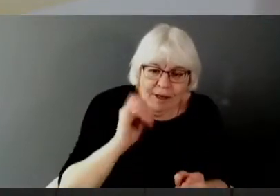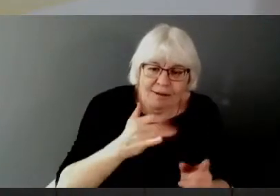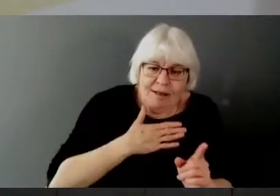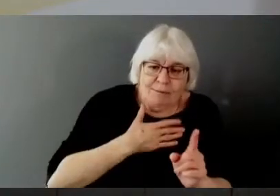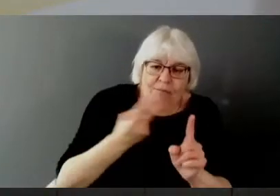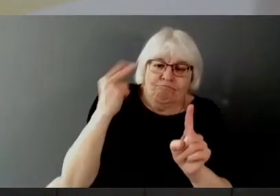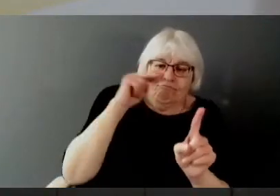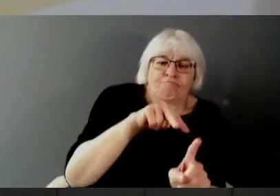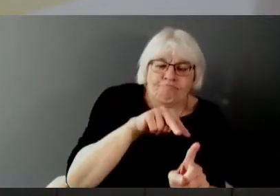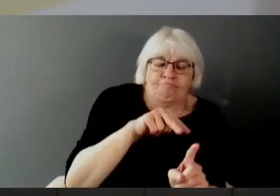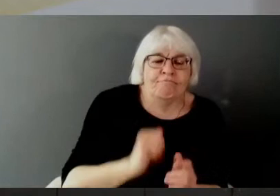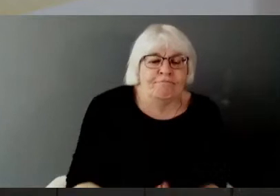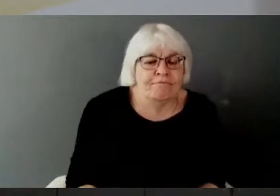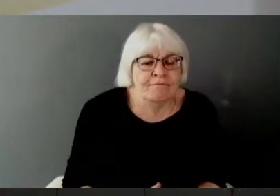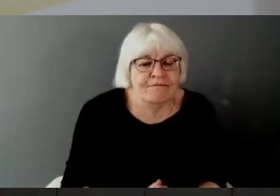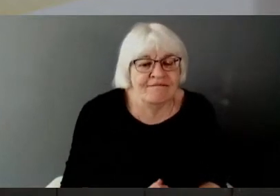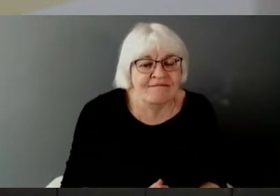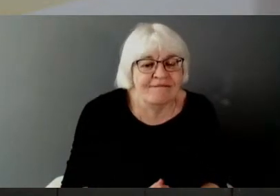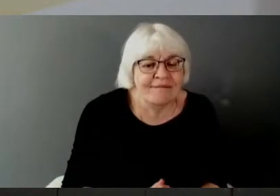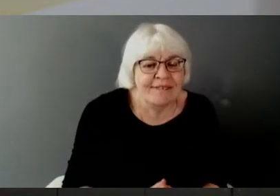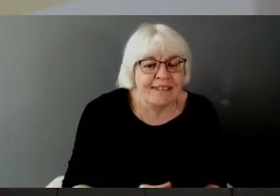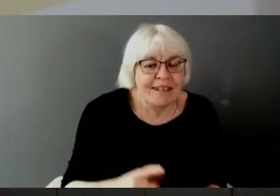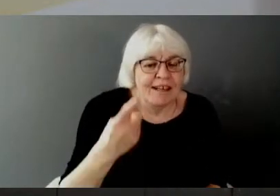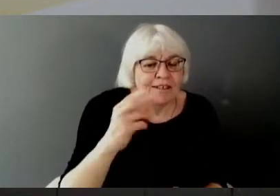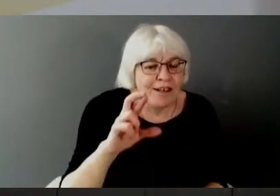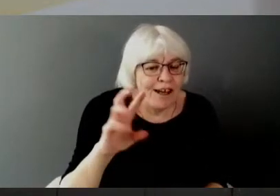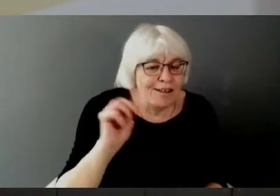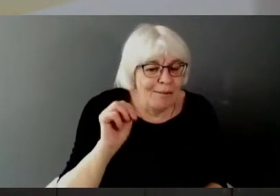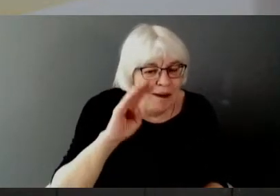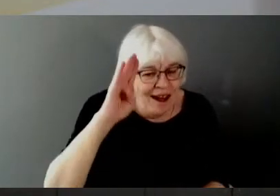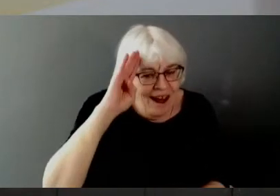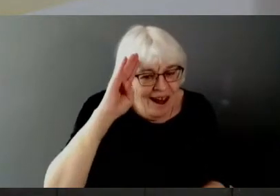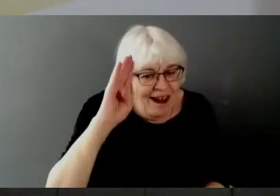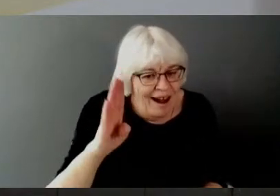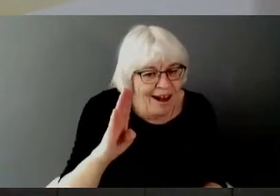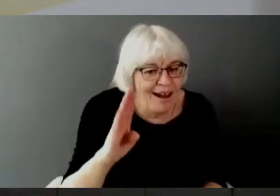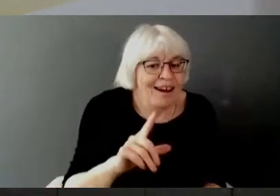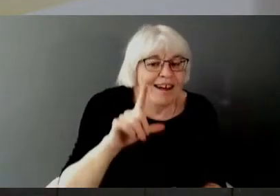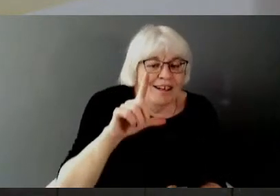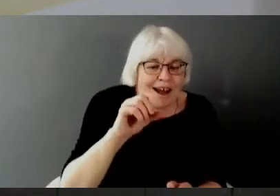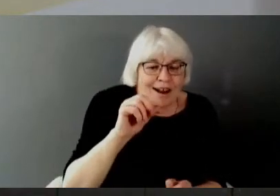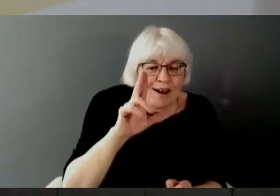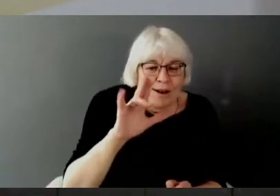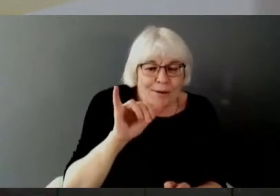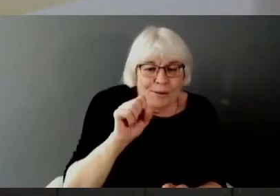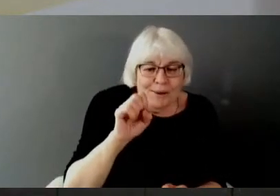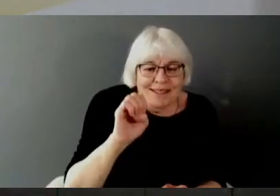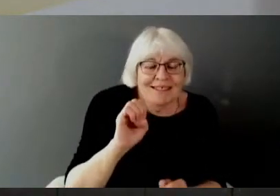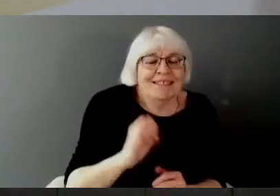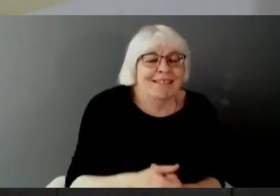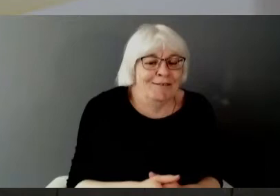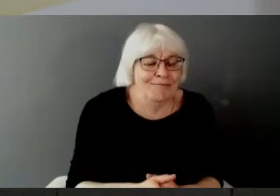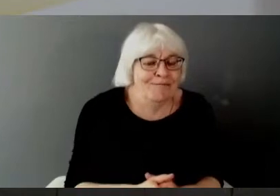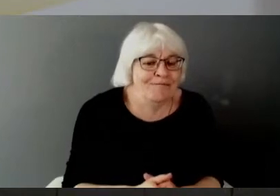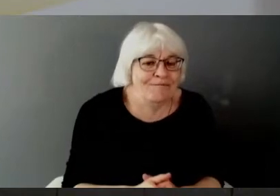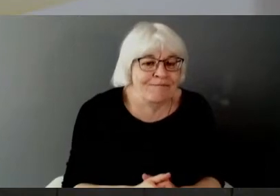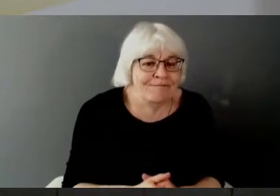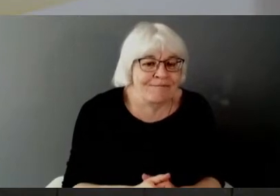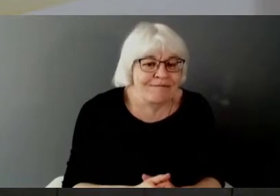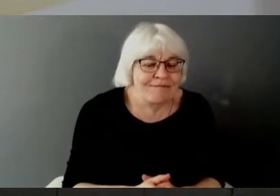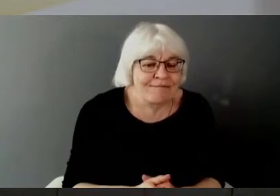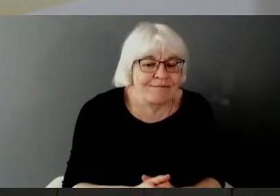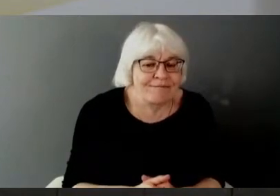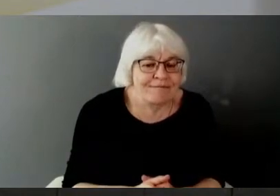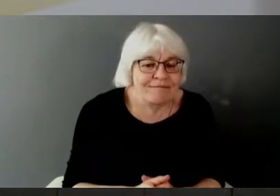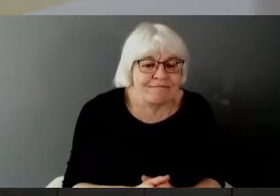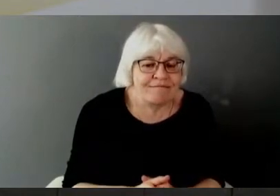Hi, Louise. So just to continue on with that, so for instance,